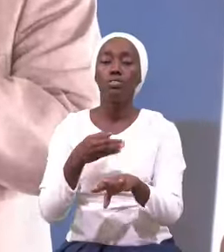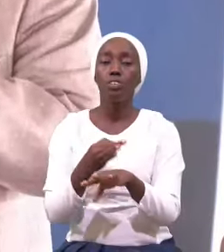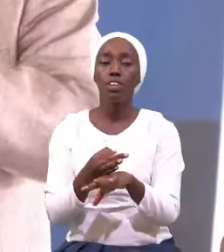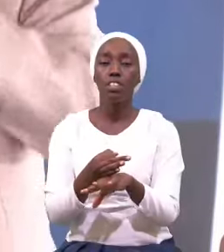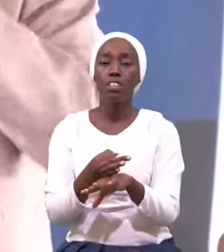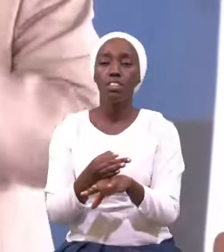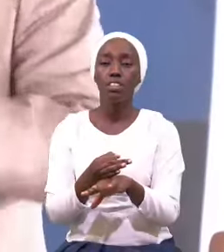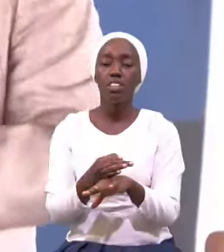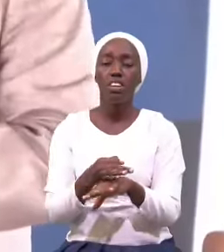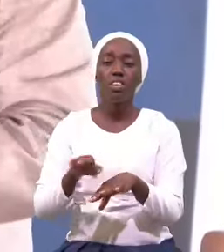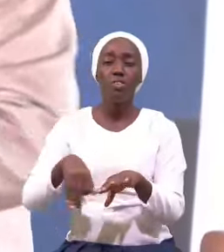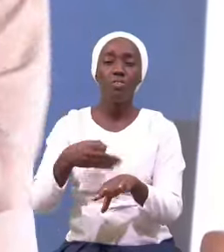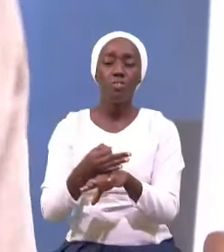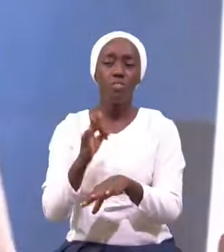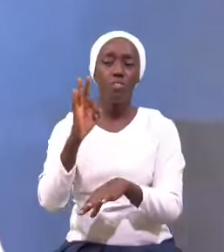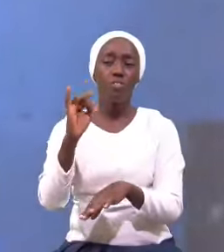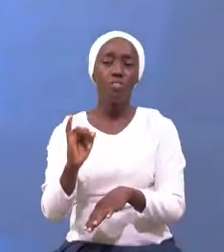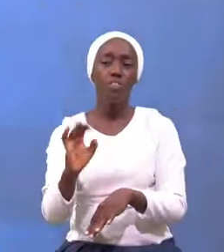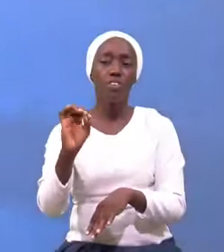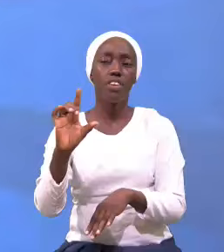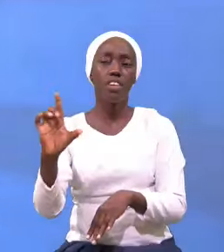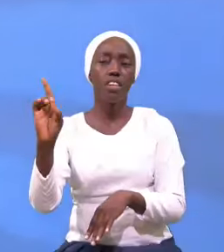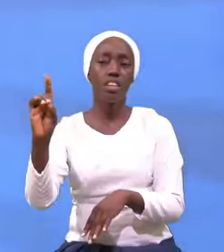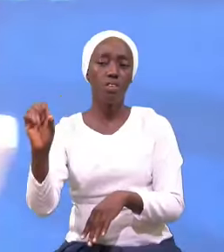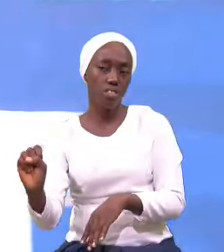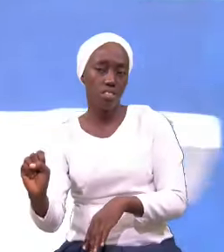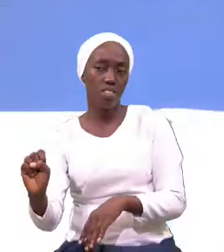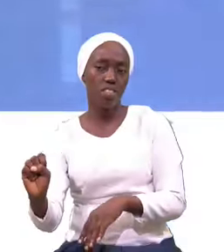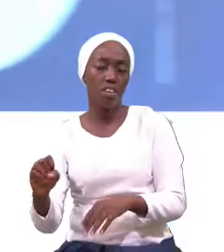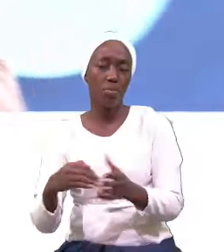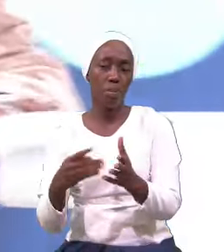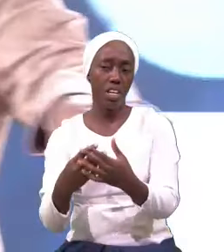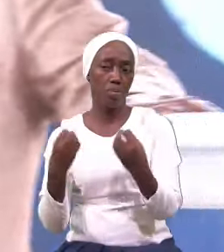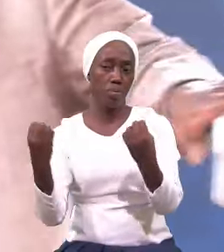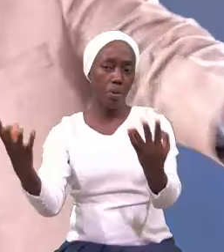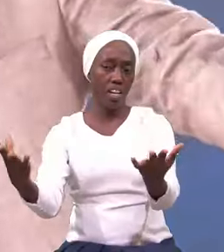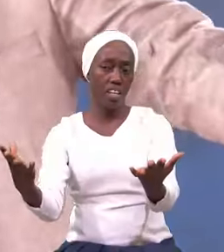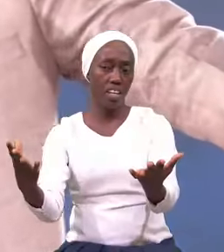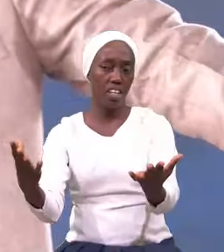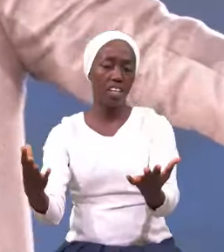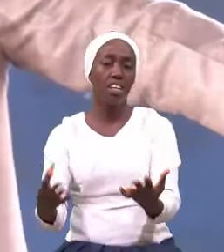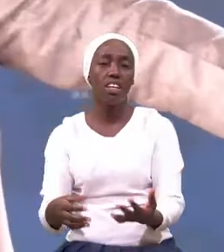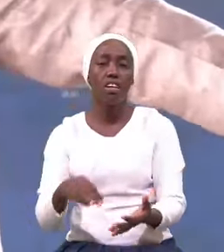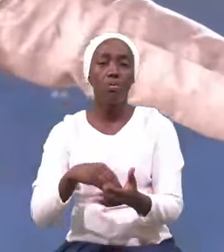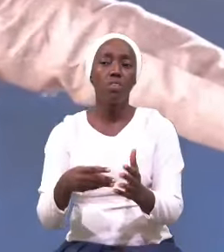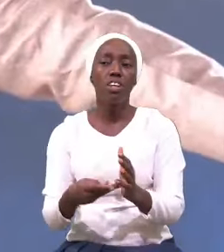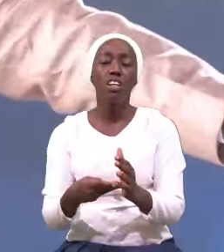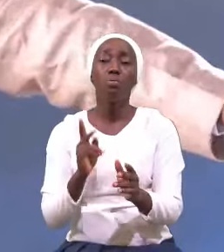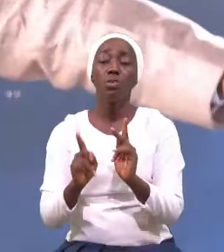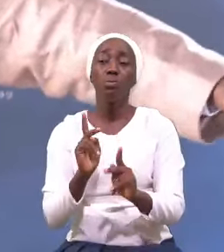plural. Plural. You know, there are people, they just want to concentrate on this